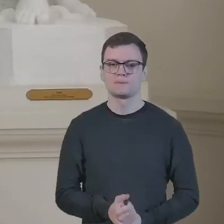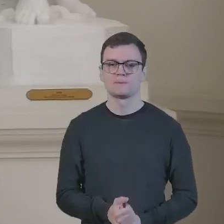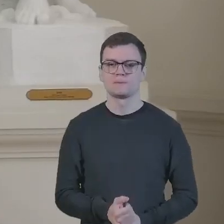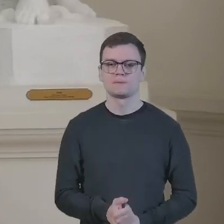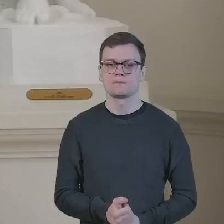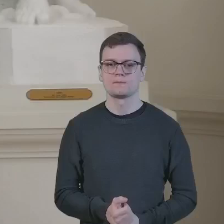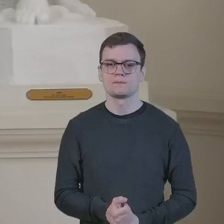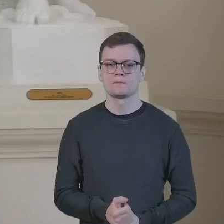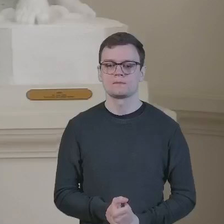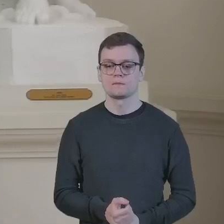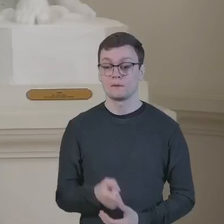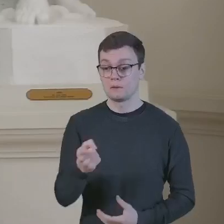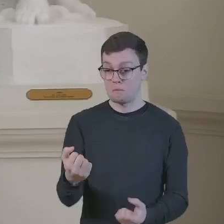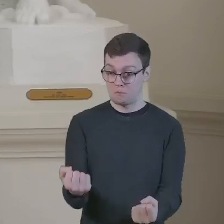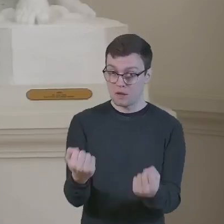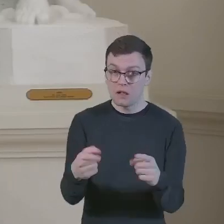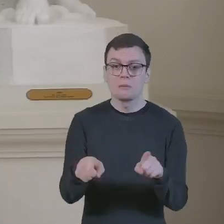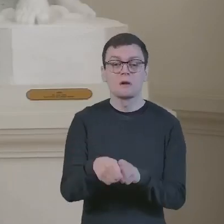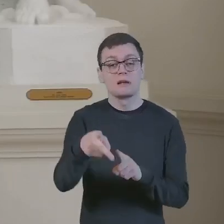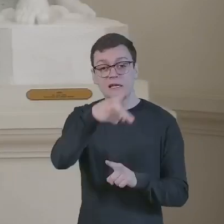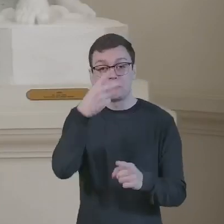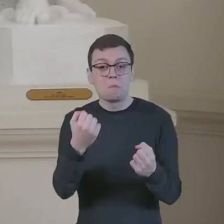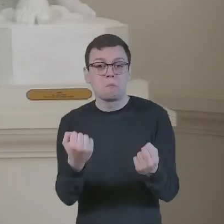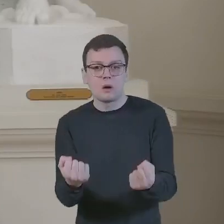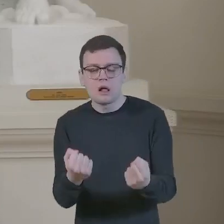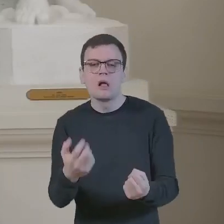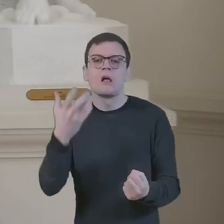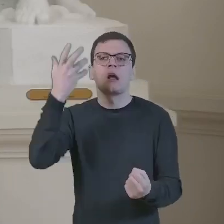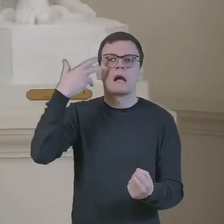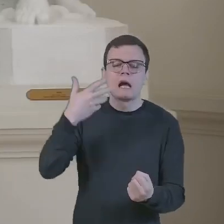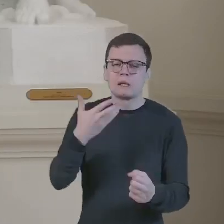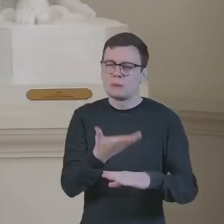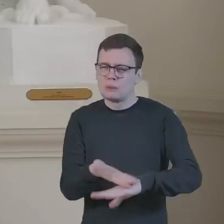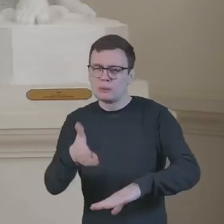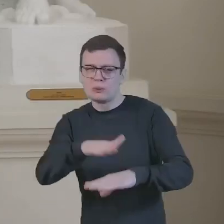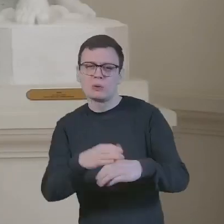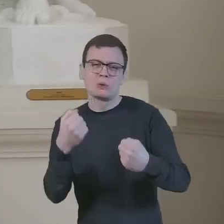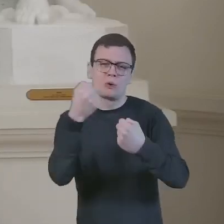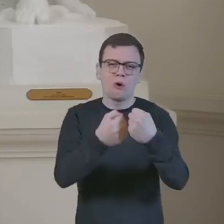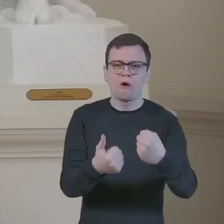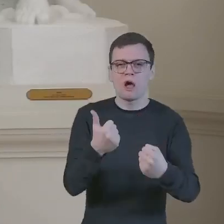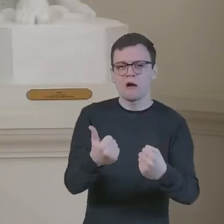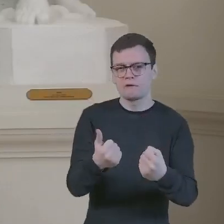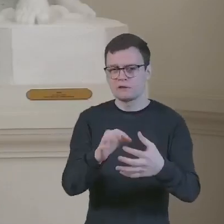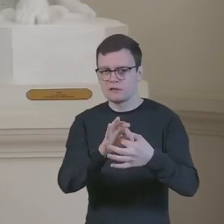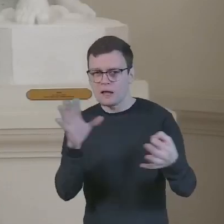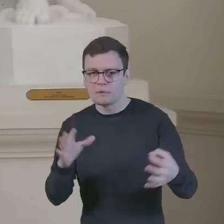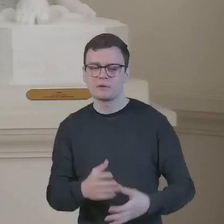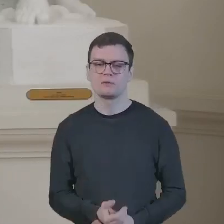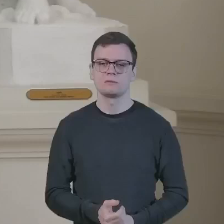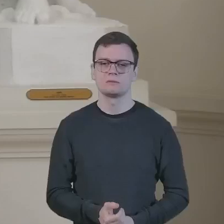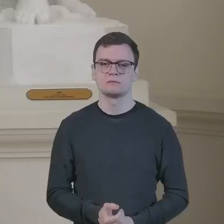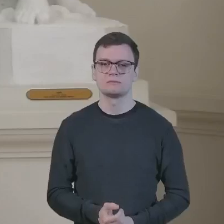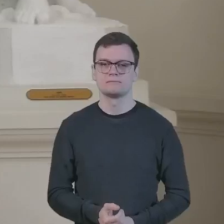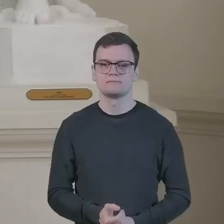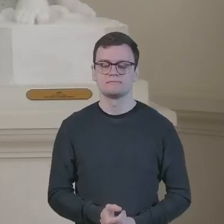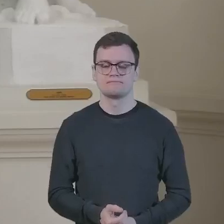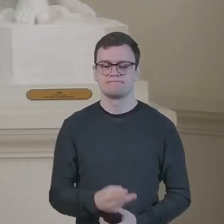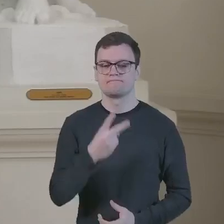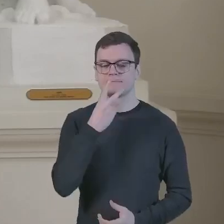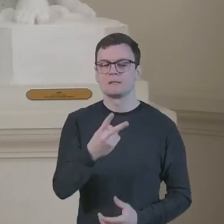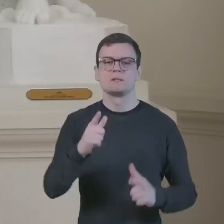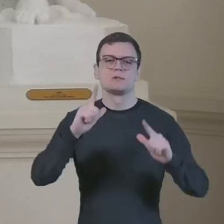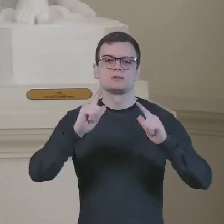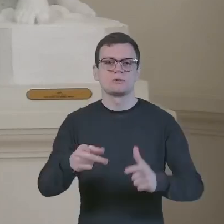the support Lithuania has given our country during our struggle for independence and state building is a testament also to the big heart